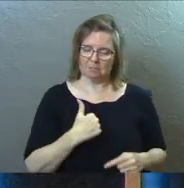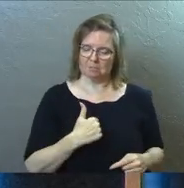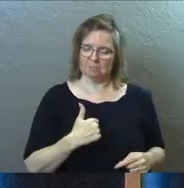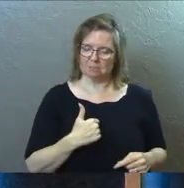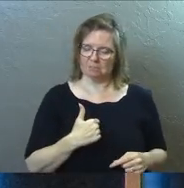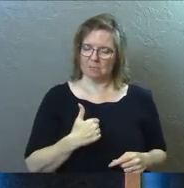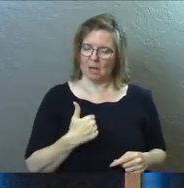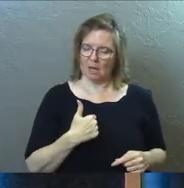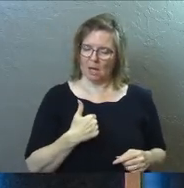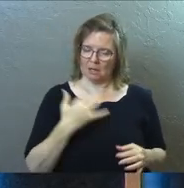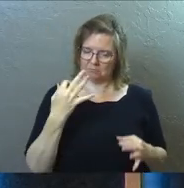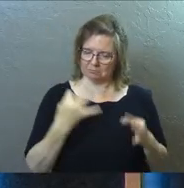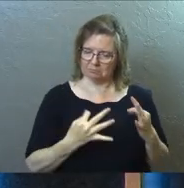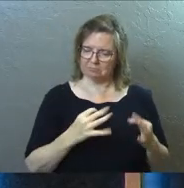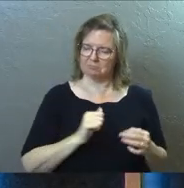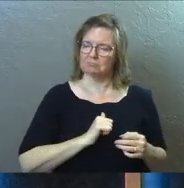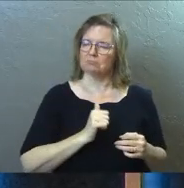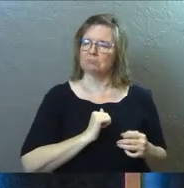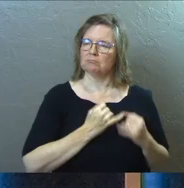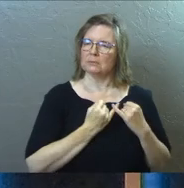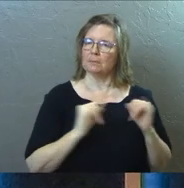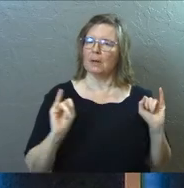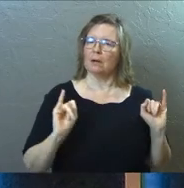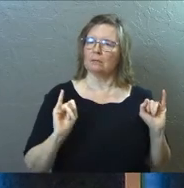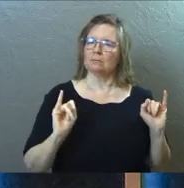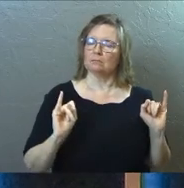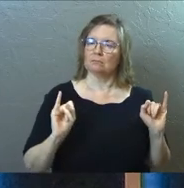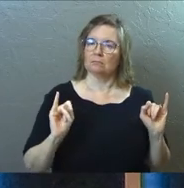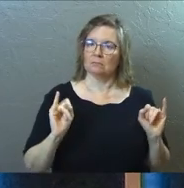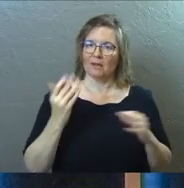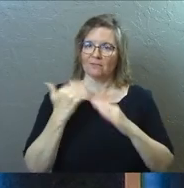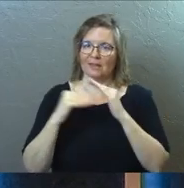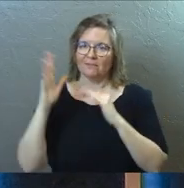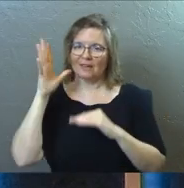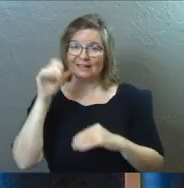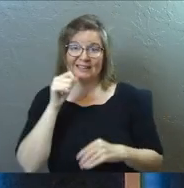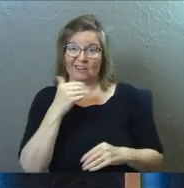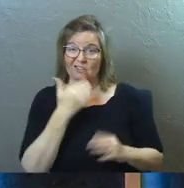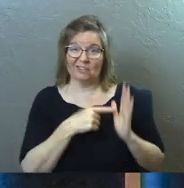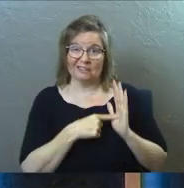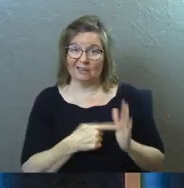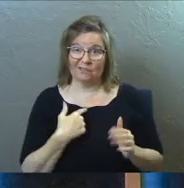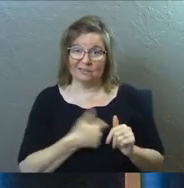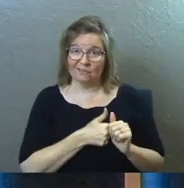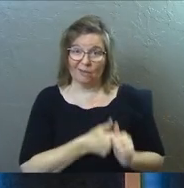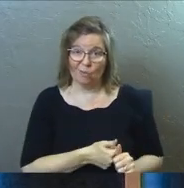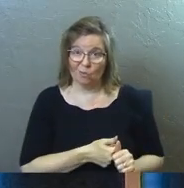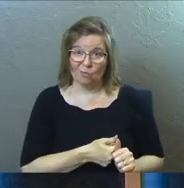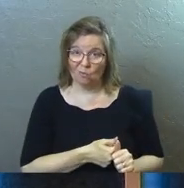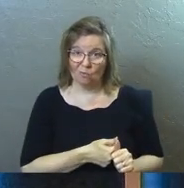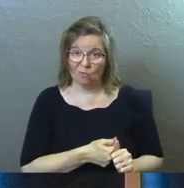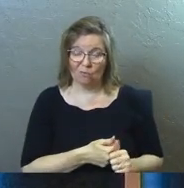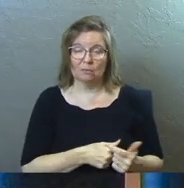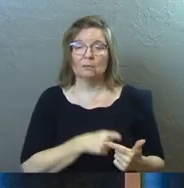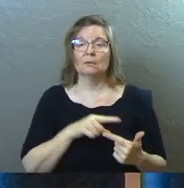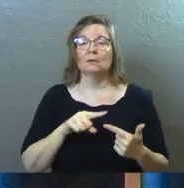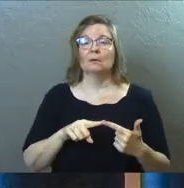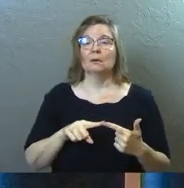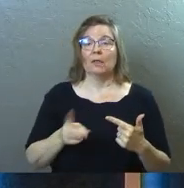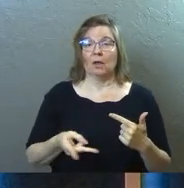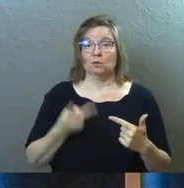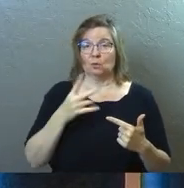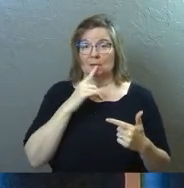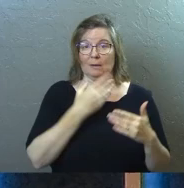to be autonomous and independent of their heavenly Father. Not a great example for us to follow. Then they had